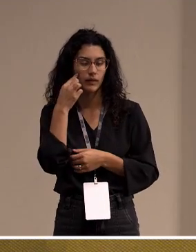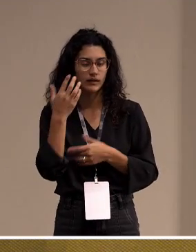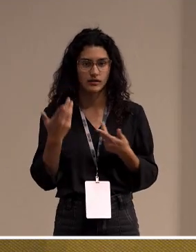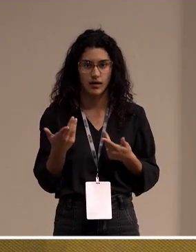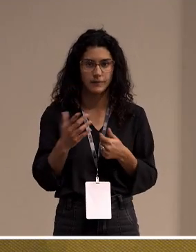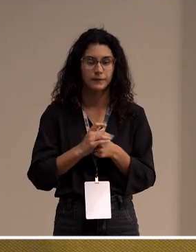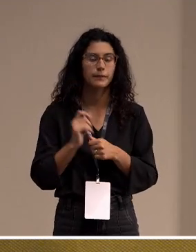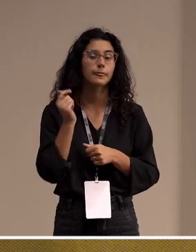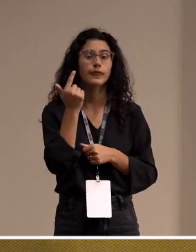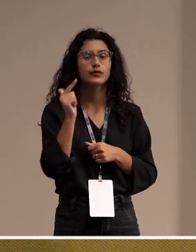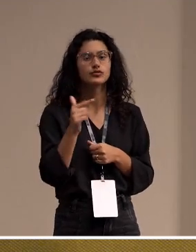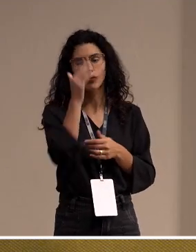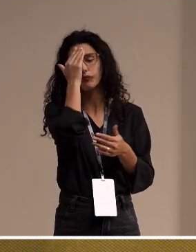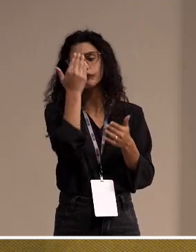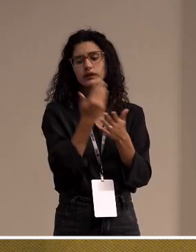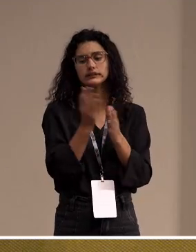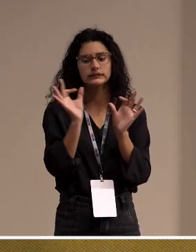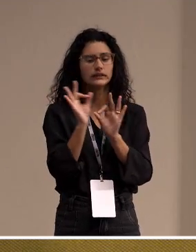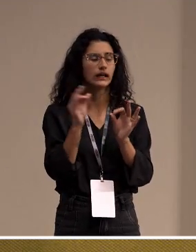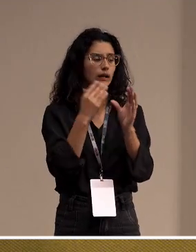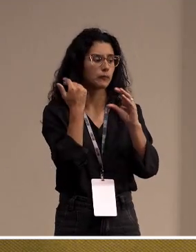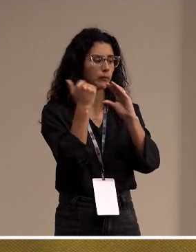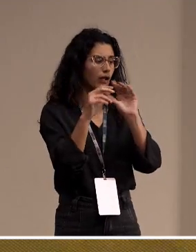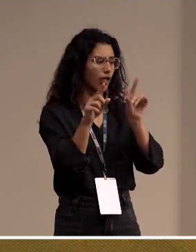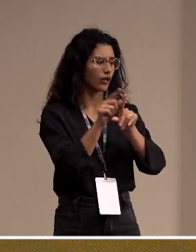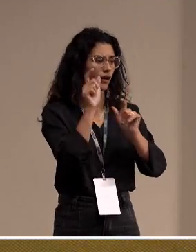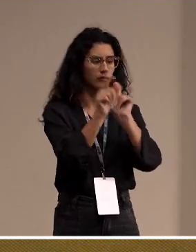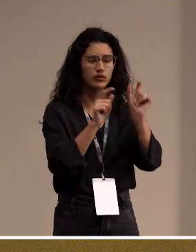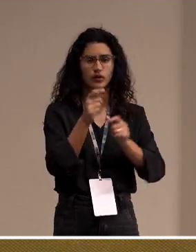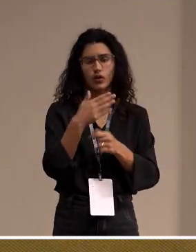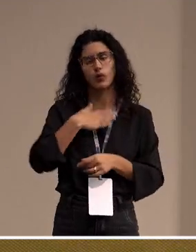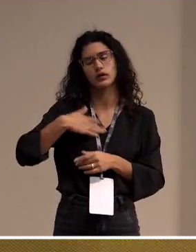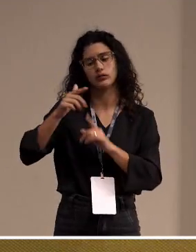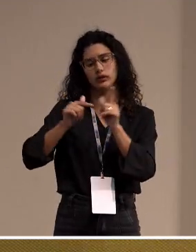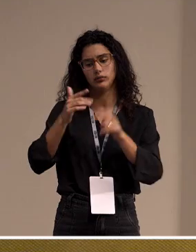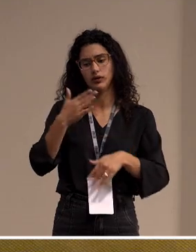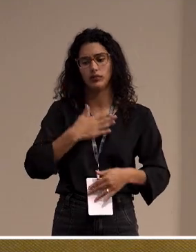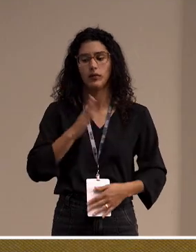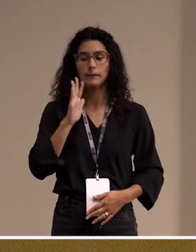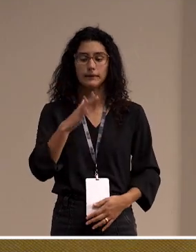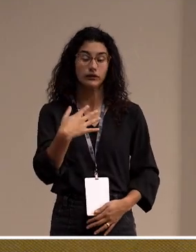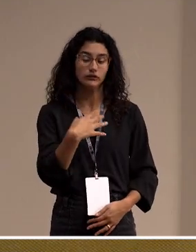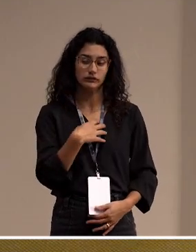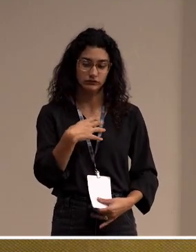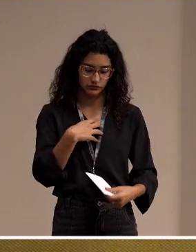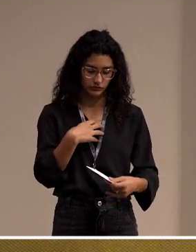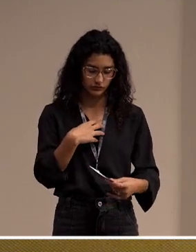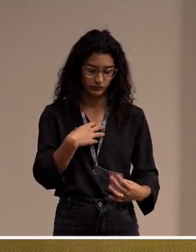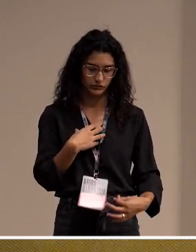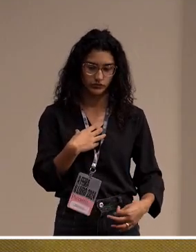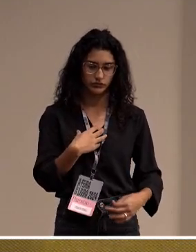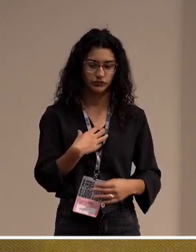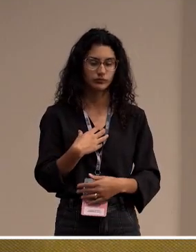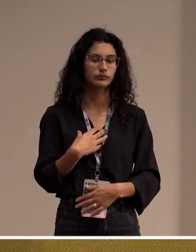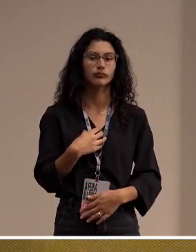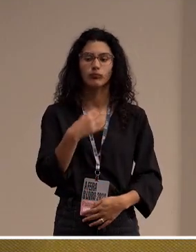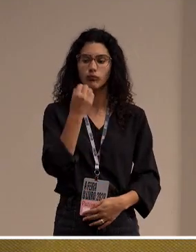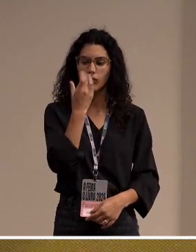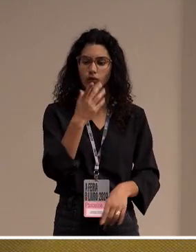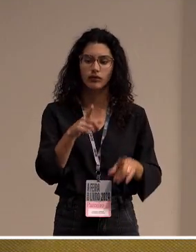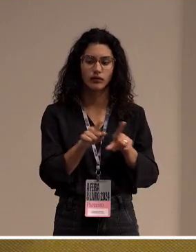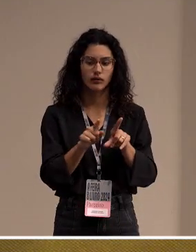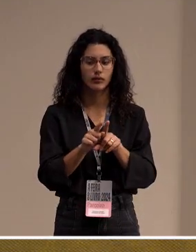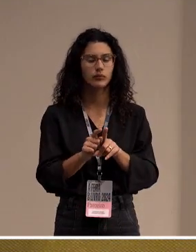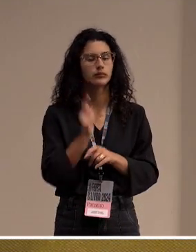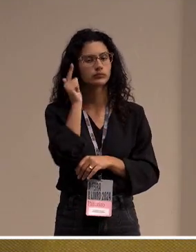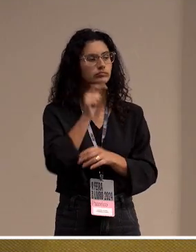confident that I would be published or that anyone would like my work, but I felt consumed by this impulse to